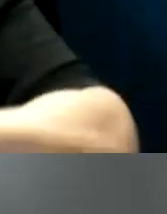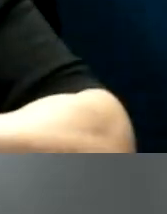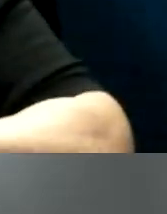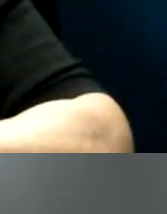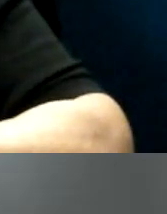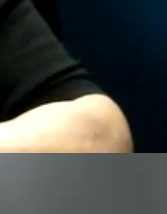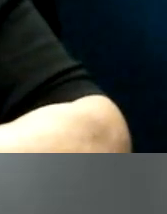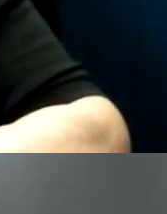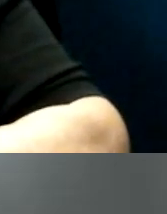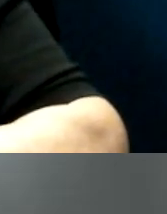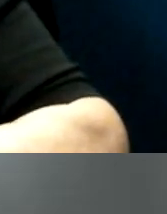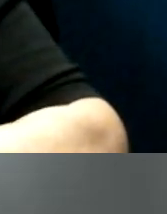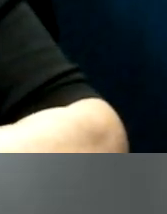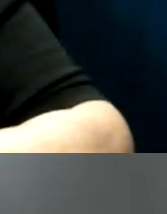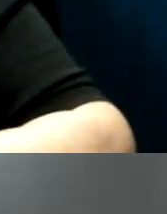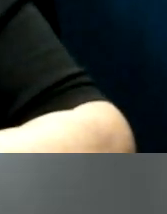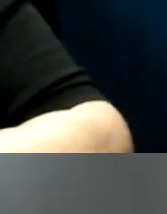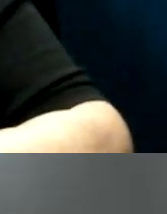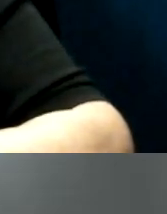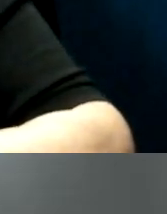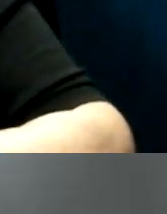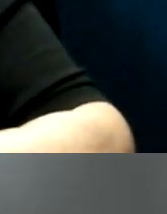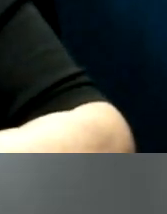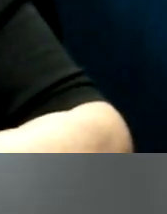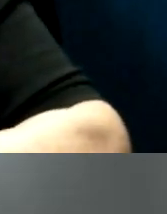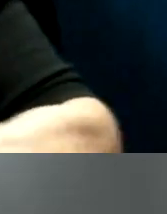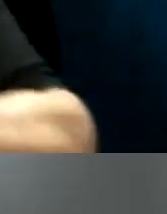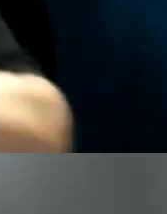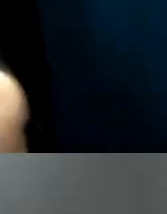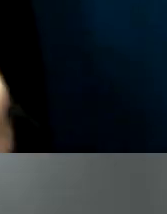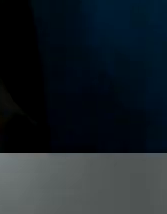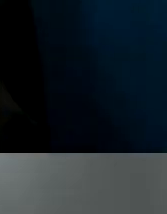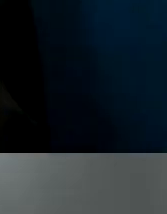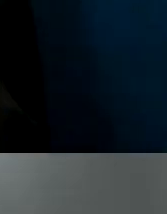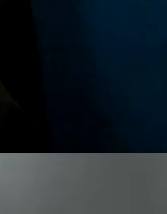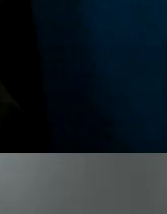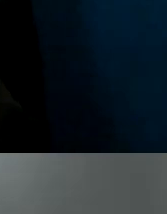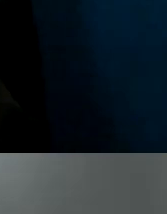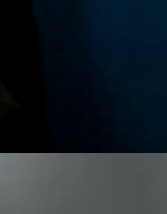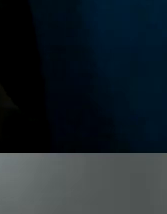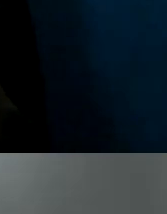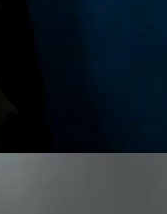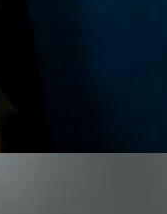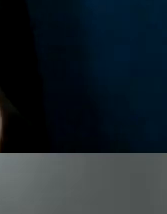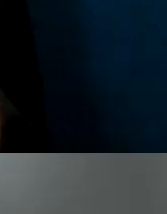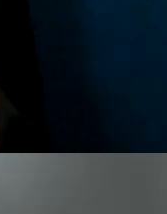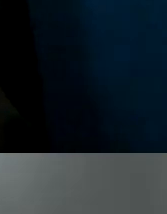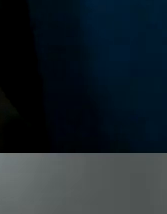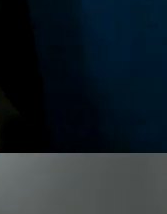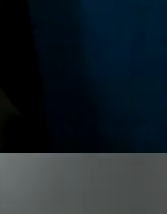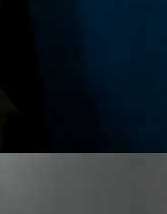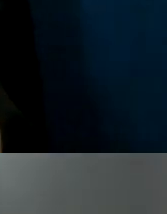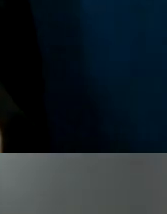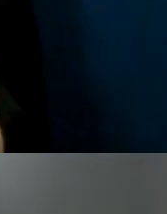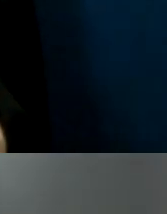and MNADV's evaluation link. So again, we greatly appreciate all feedback. If you're seeking a